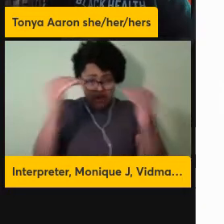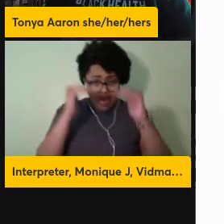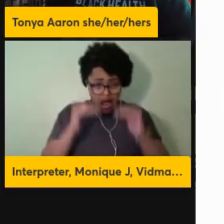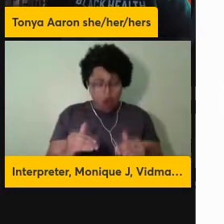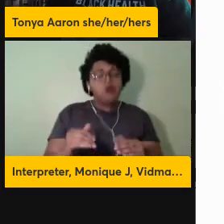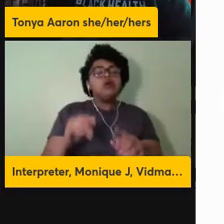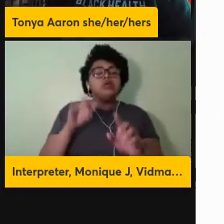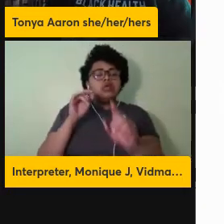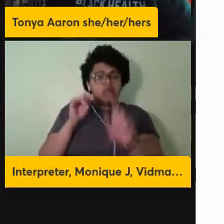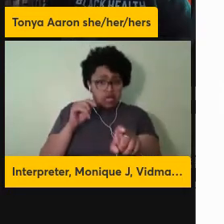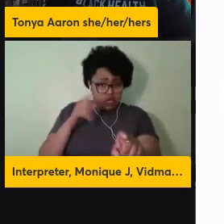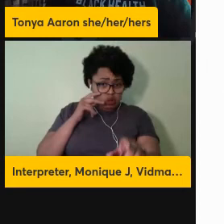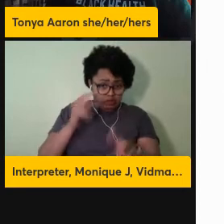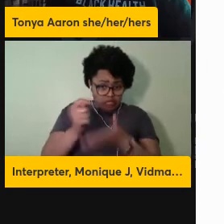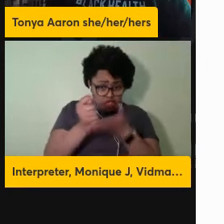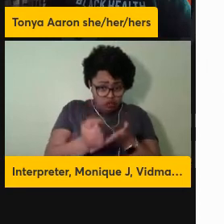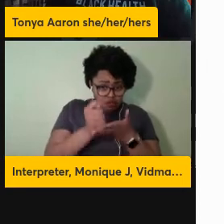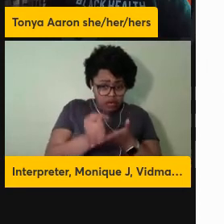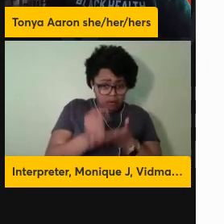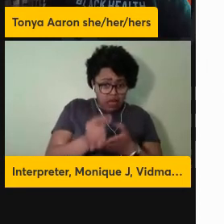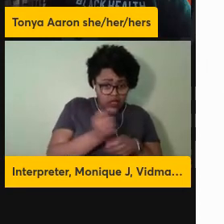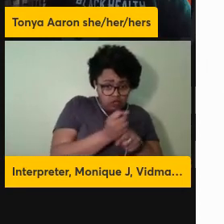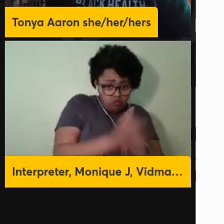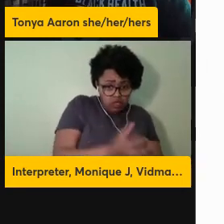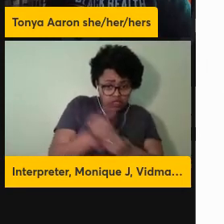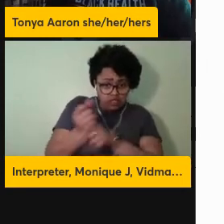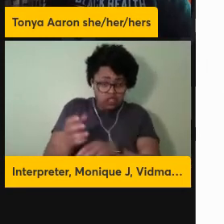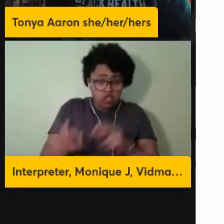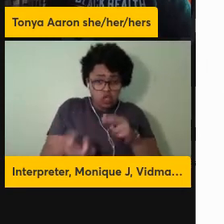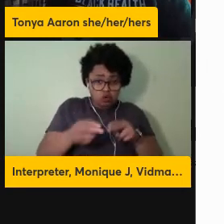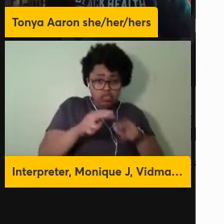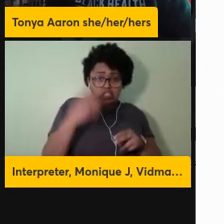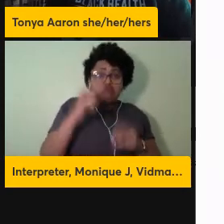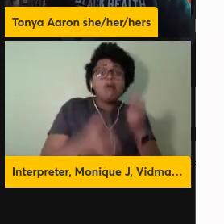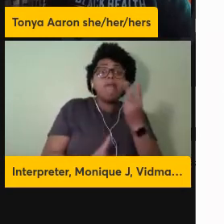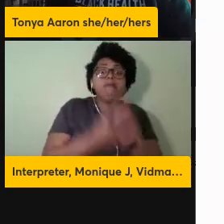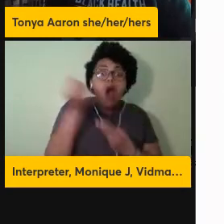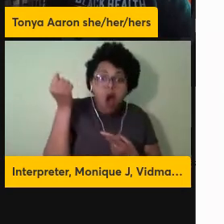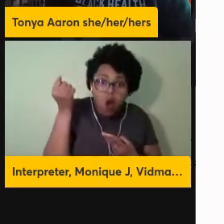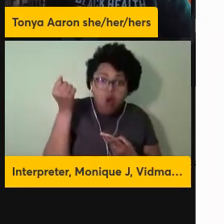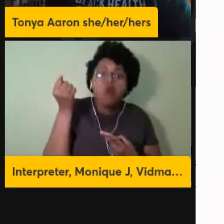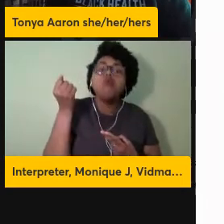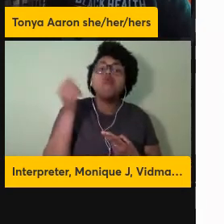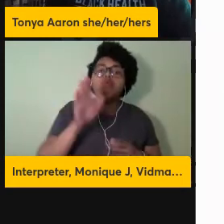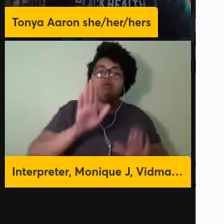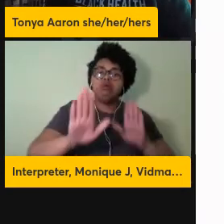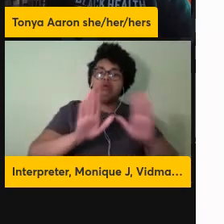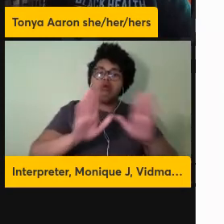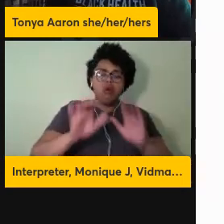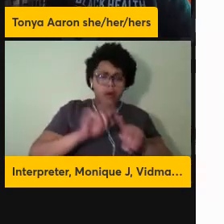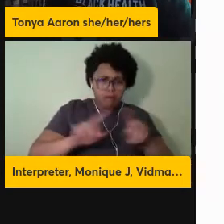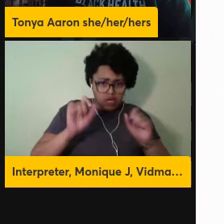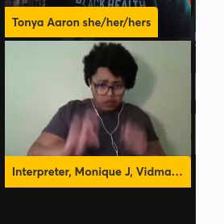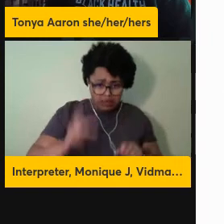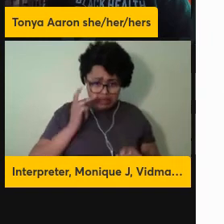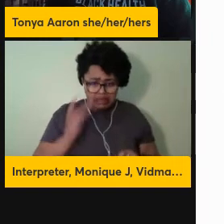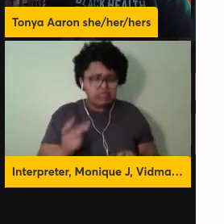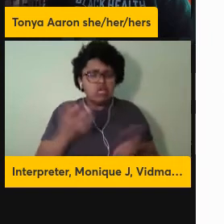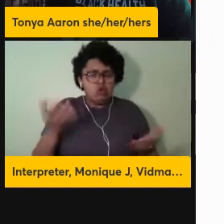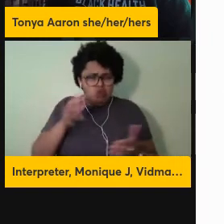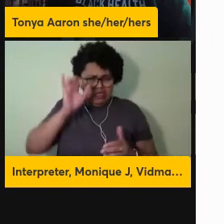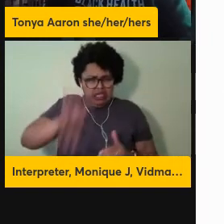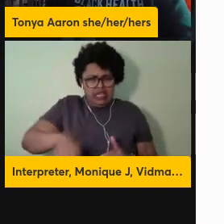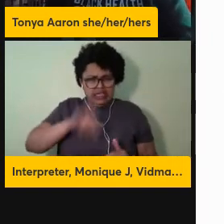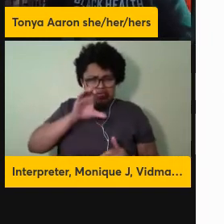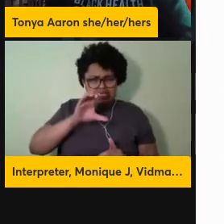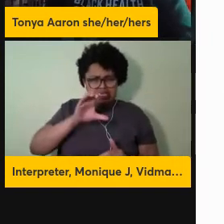increases CXCR4 expression on both populations. So then we look to see what the CXCL12 levels were in